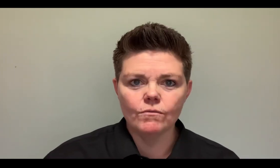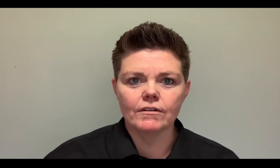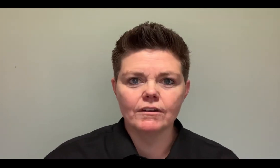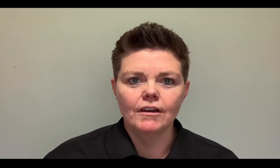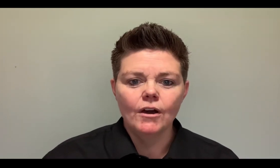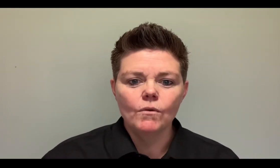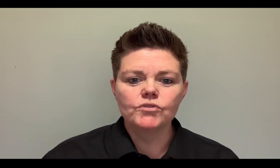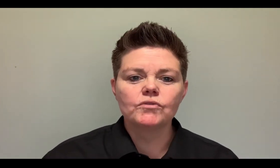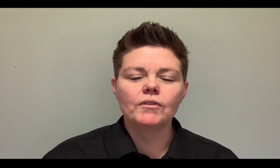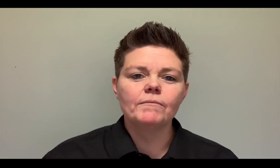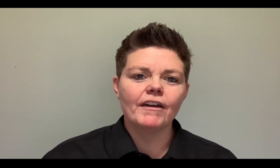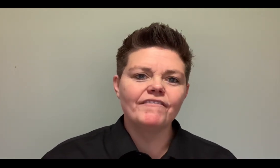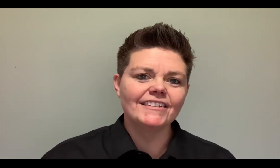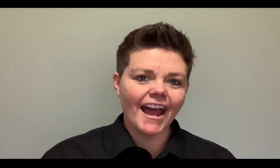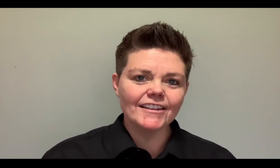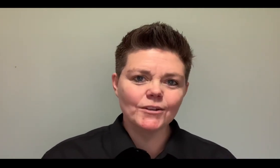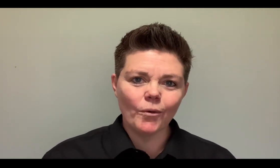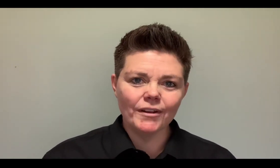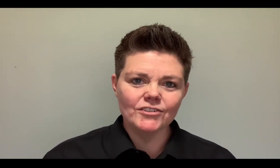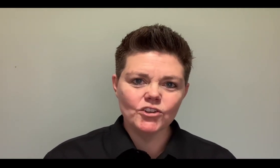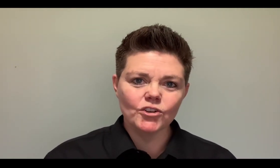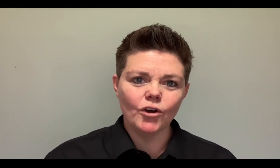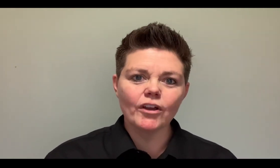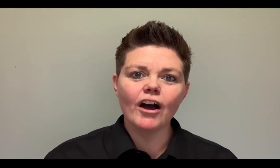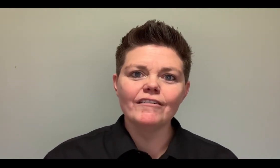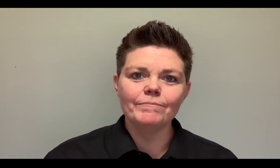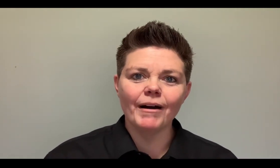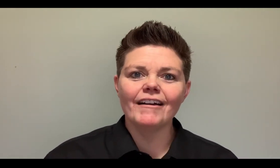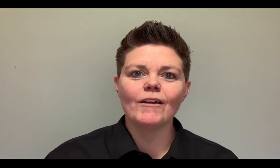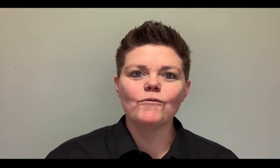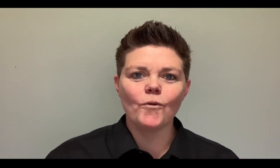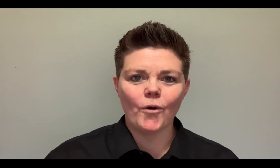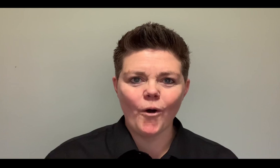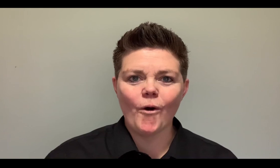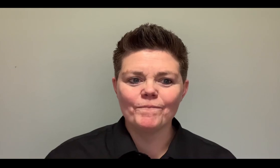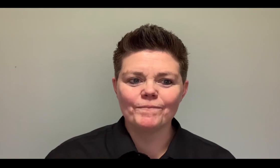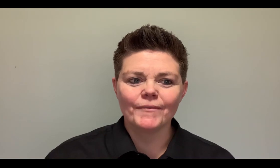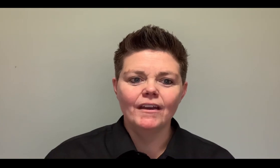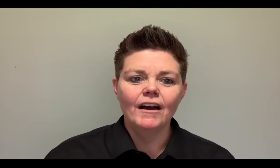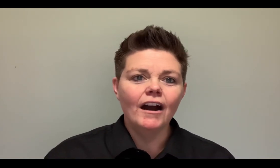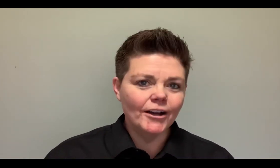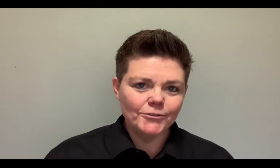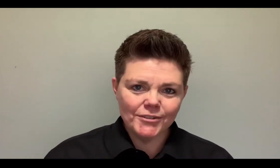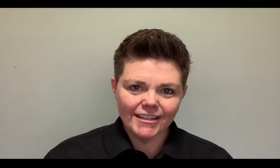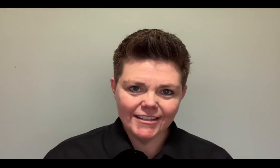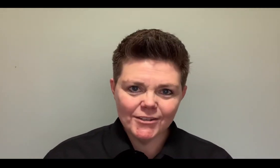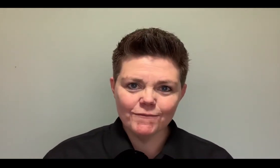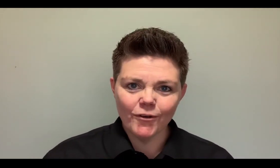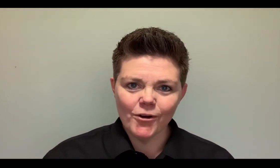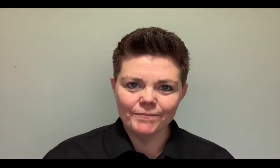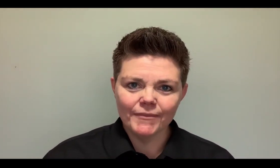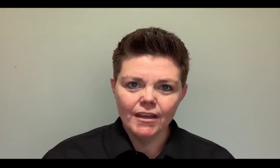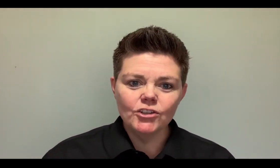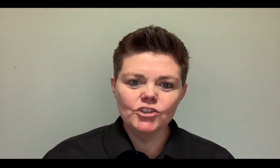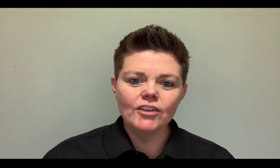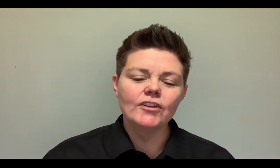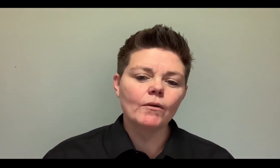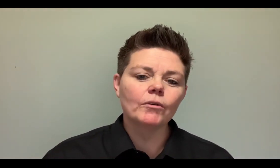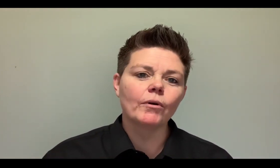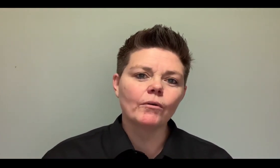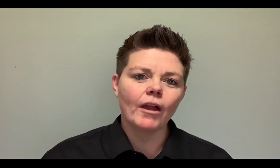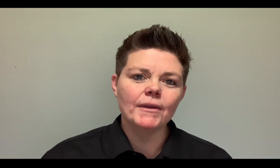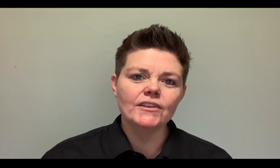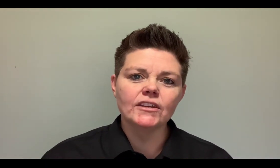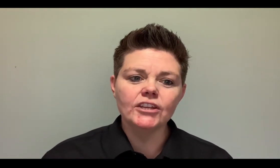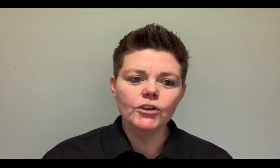Change Network, which was created by a fantastic organization called Of, By, and For All. Undertaken this fall, the Change